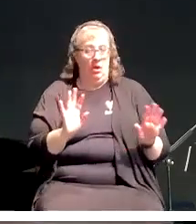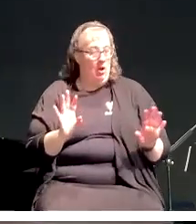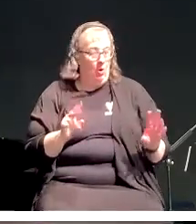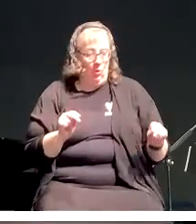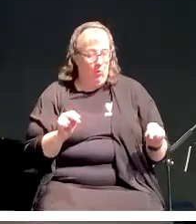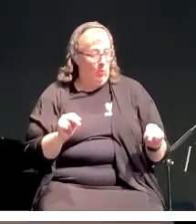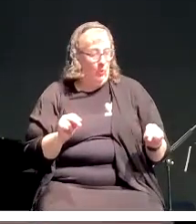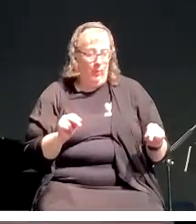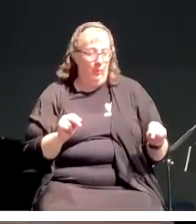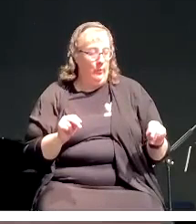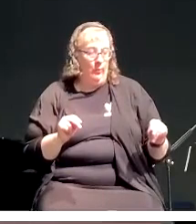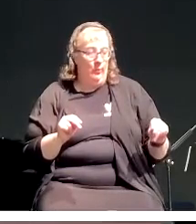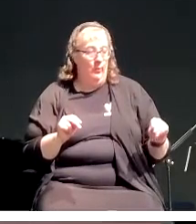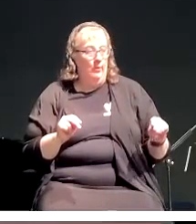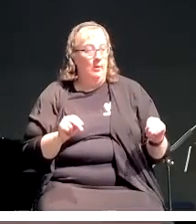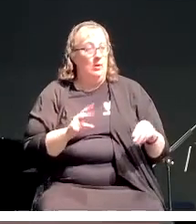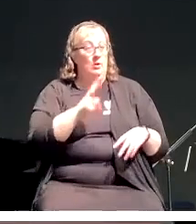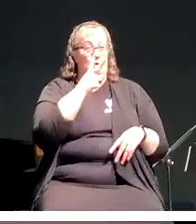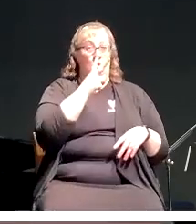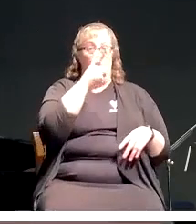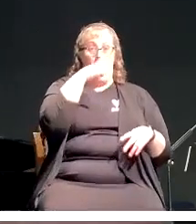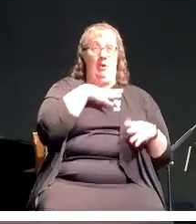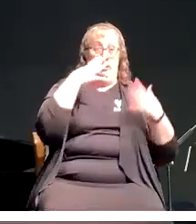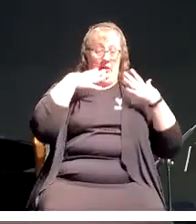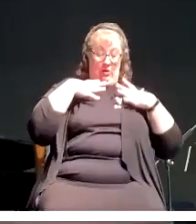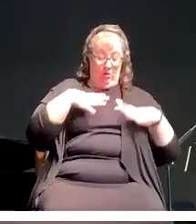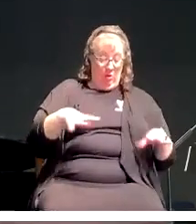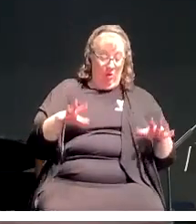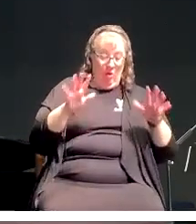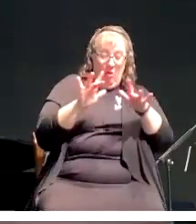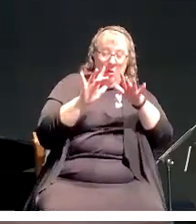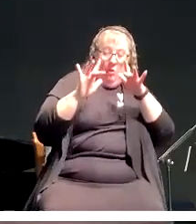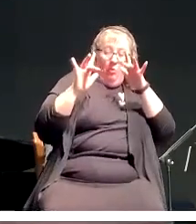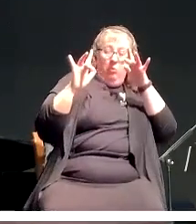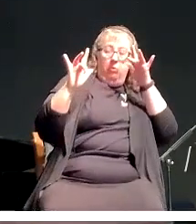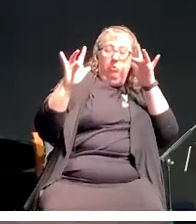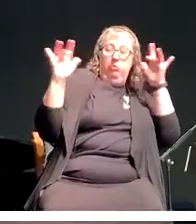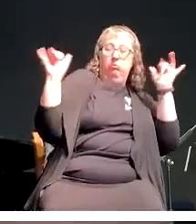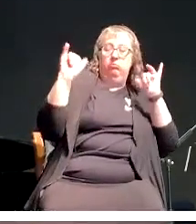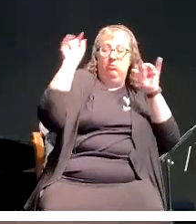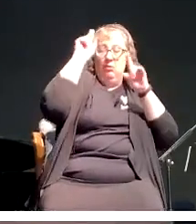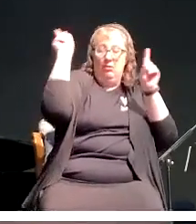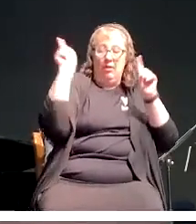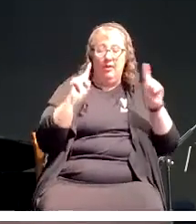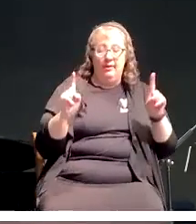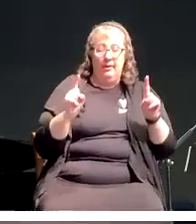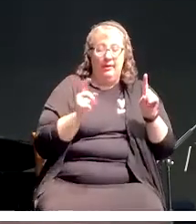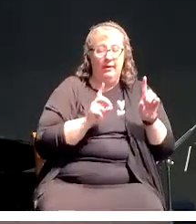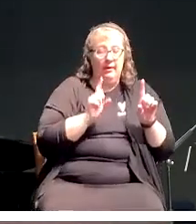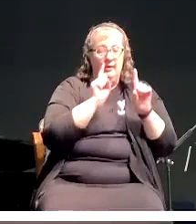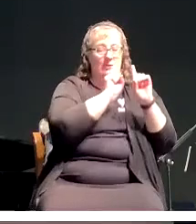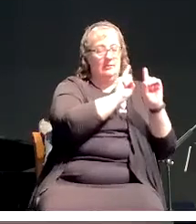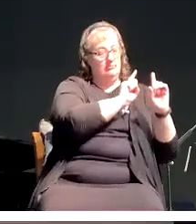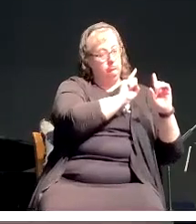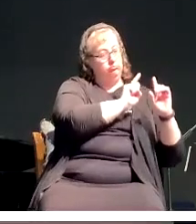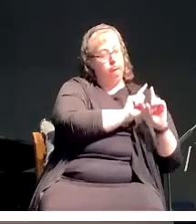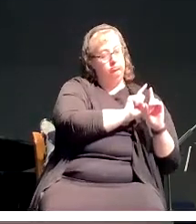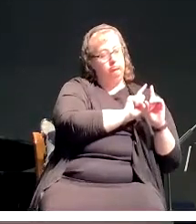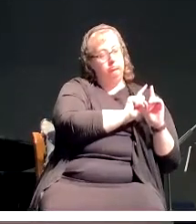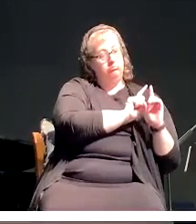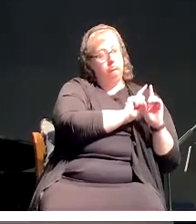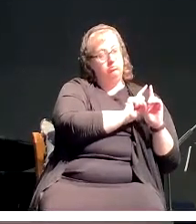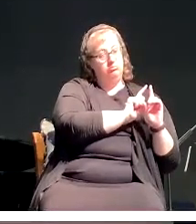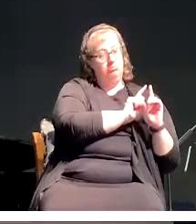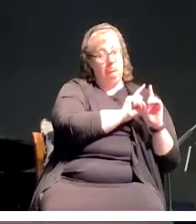happened. It says that two men in clothes that gleamed like lightning stood beside them.